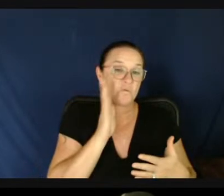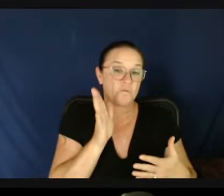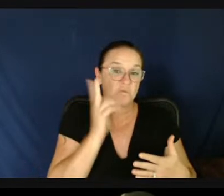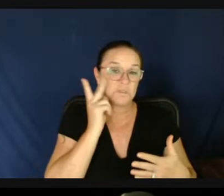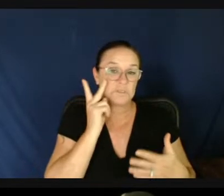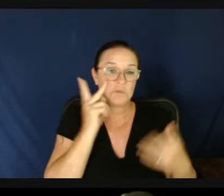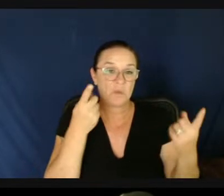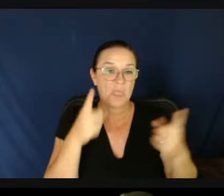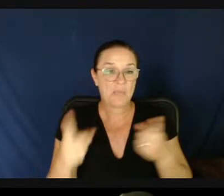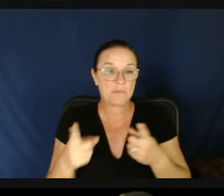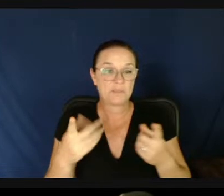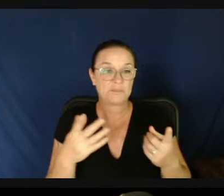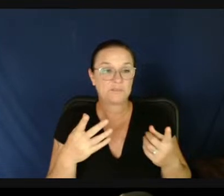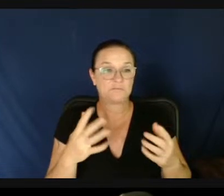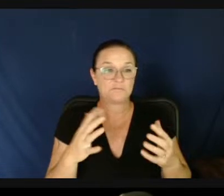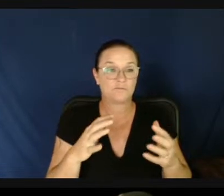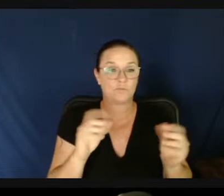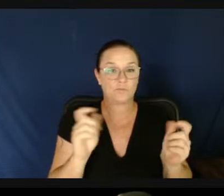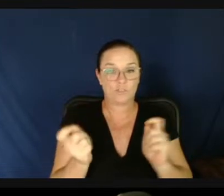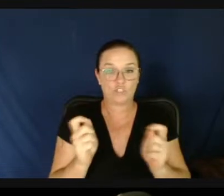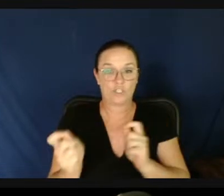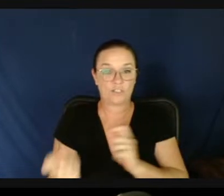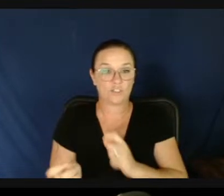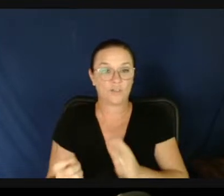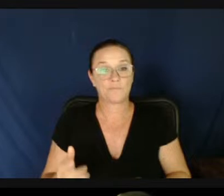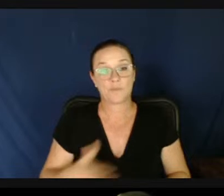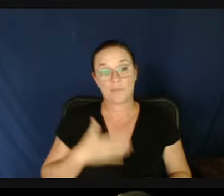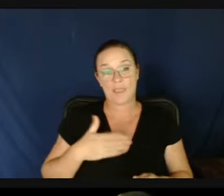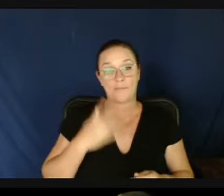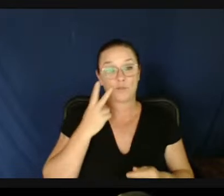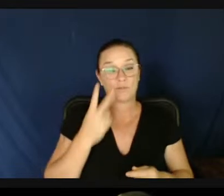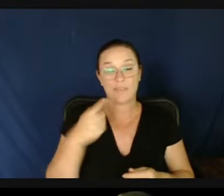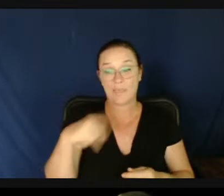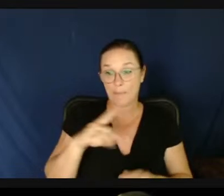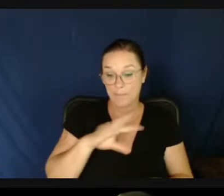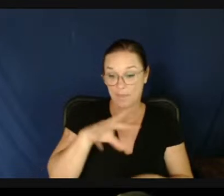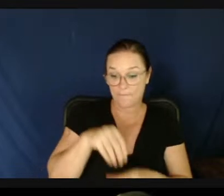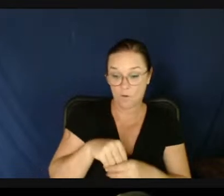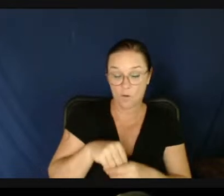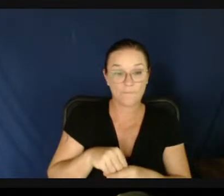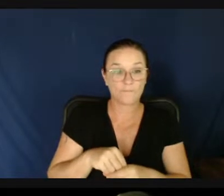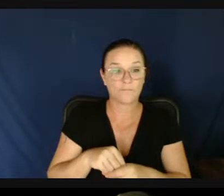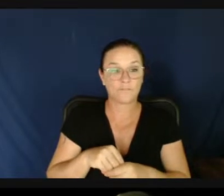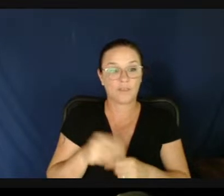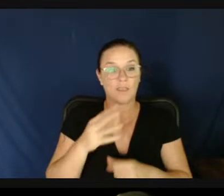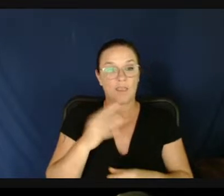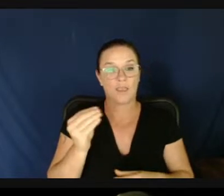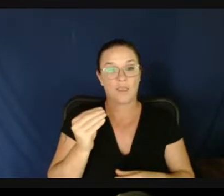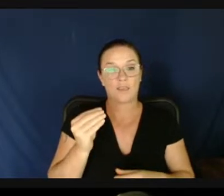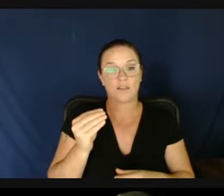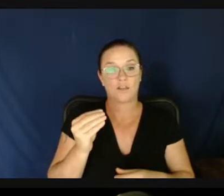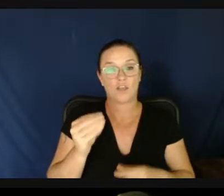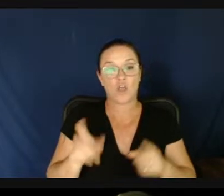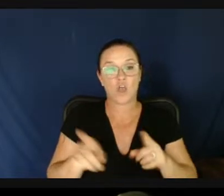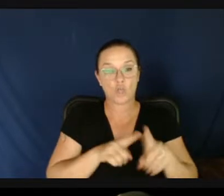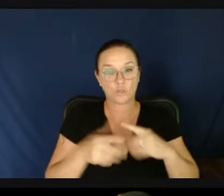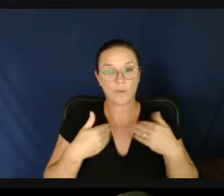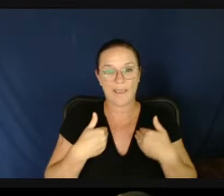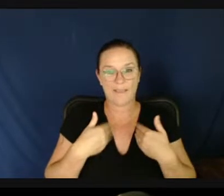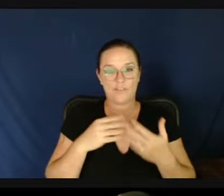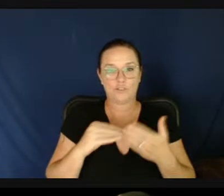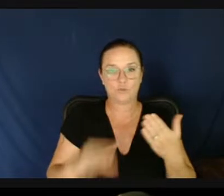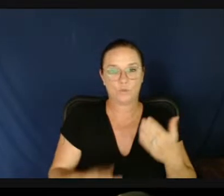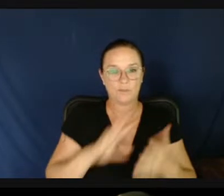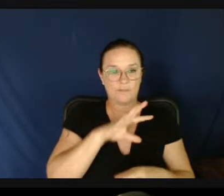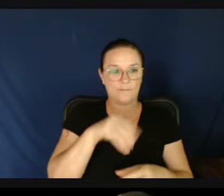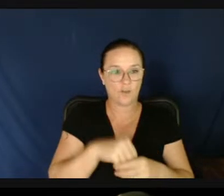just trying. I'm really glad to see them getting involved down there, and also to have the students involved down there as well